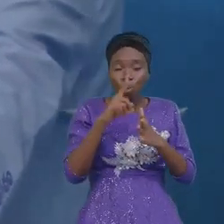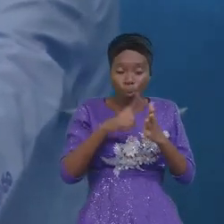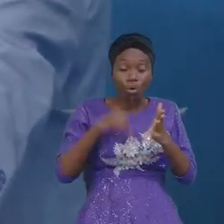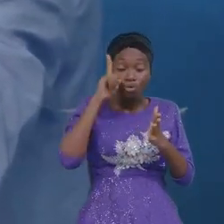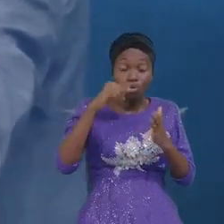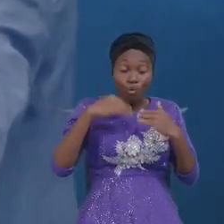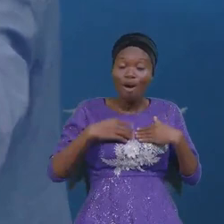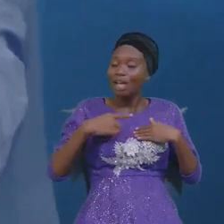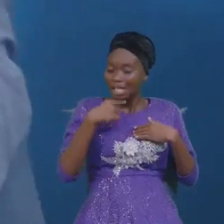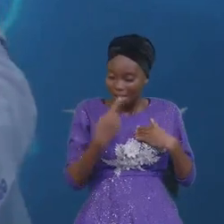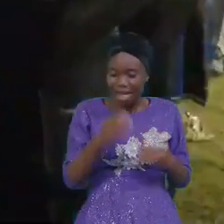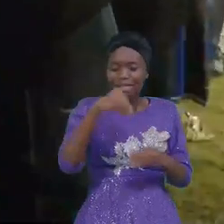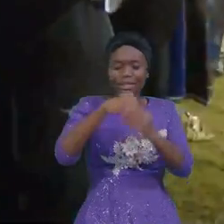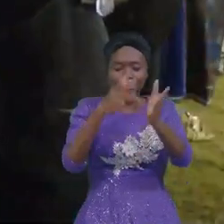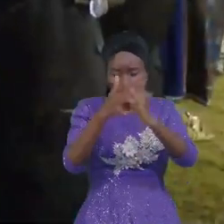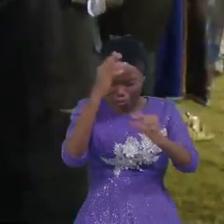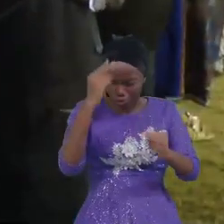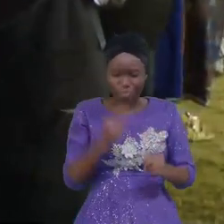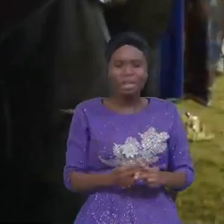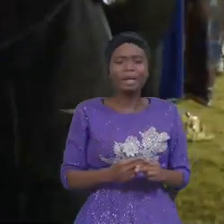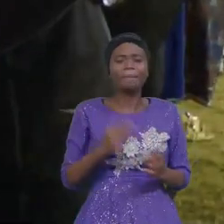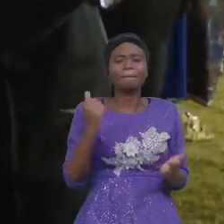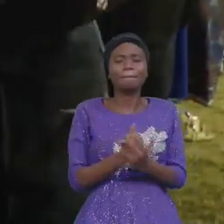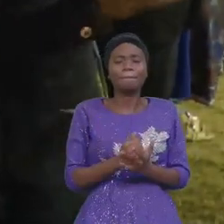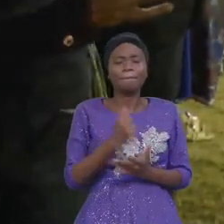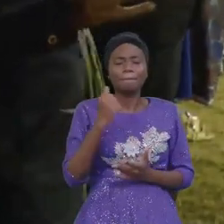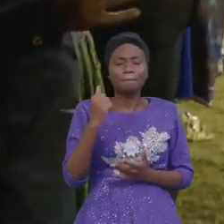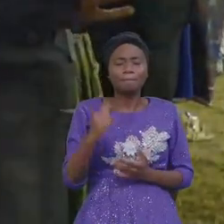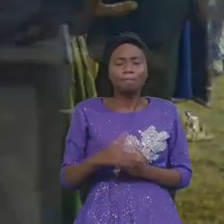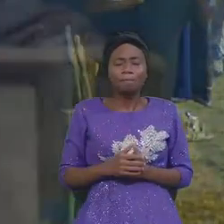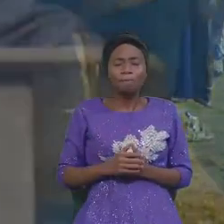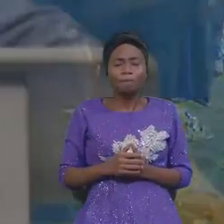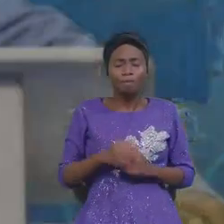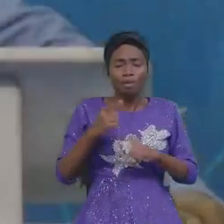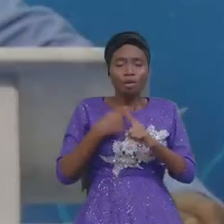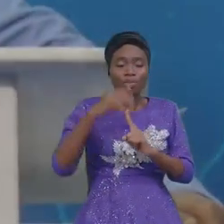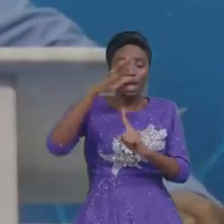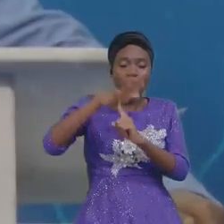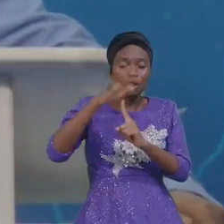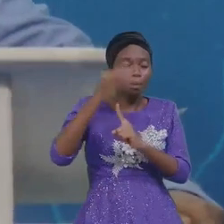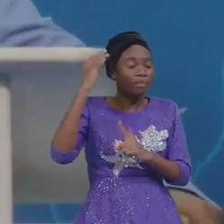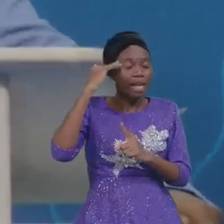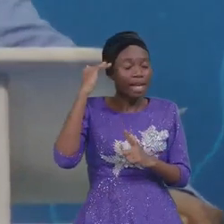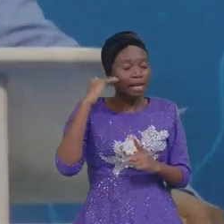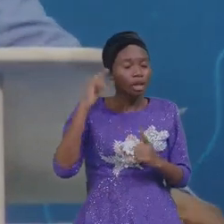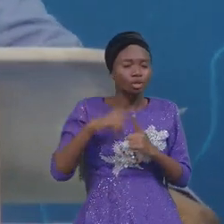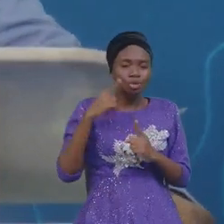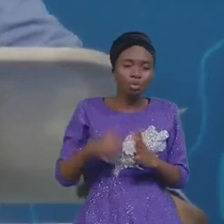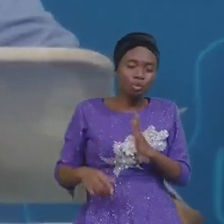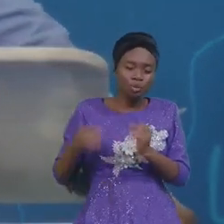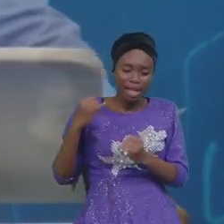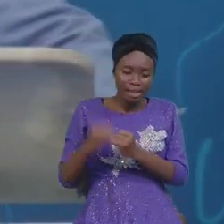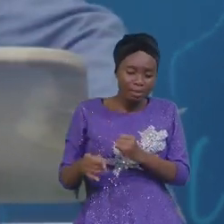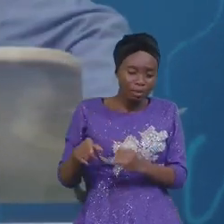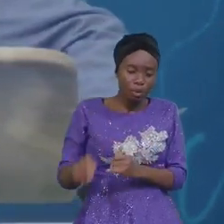said in Jesus' name. From the top of the head to the tip of the